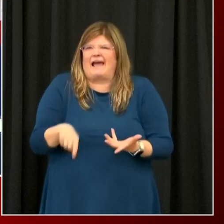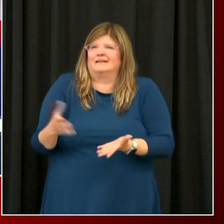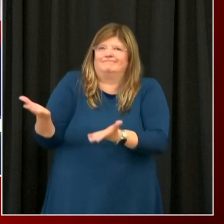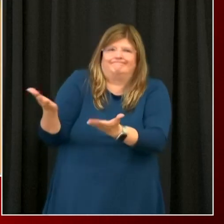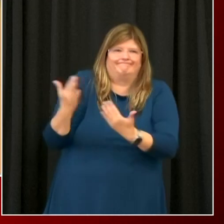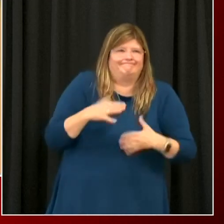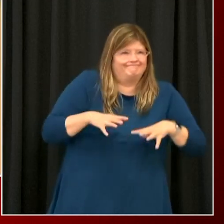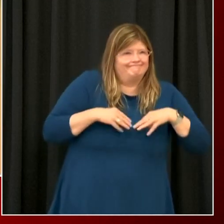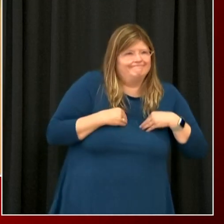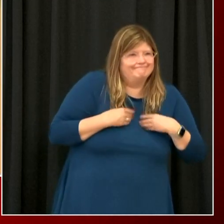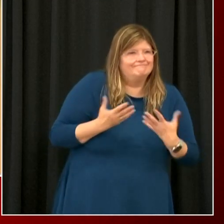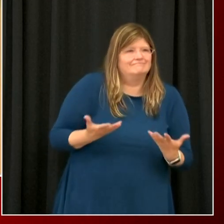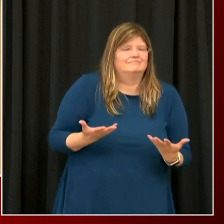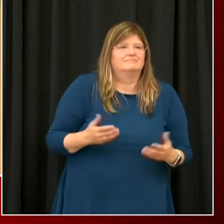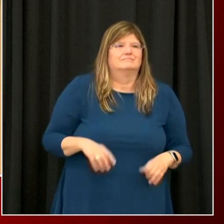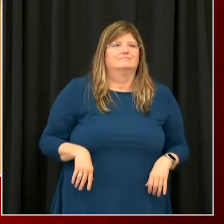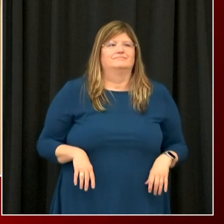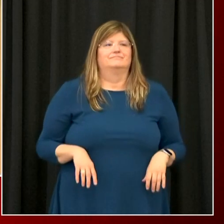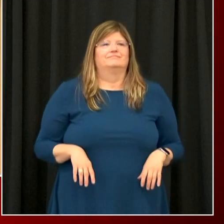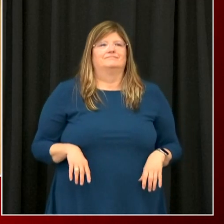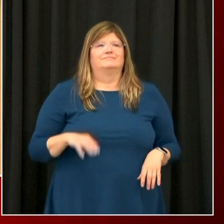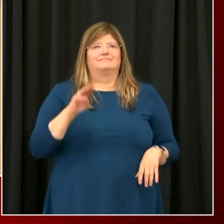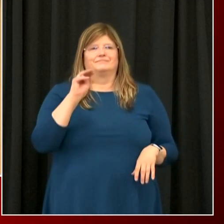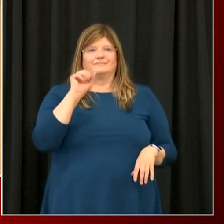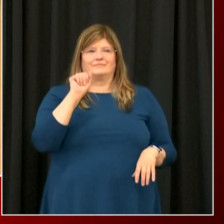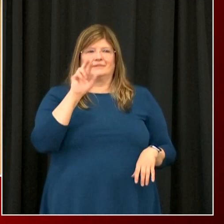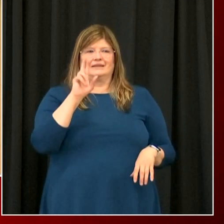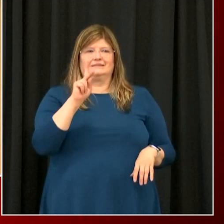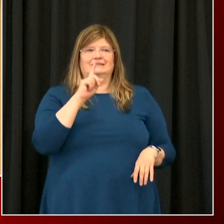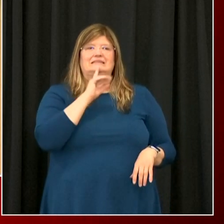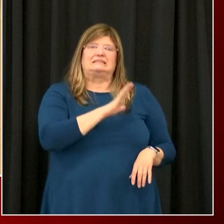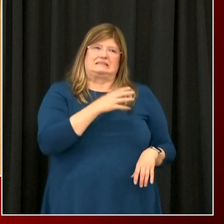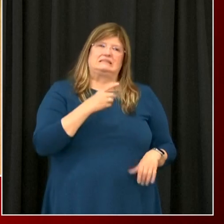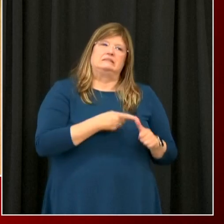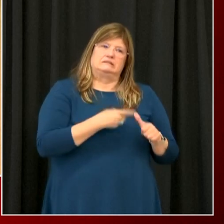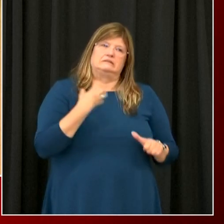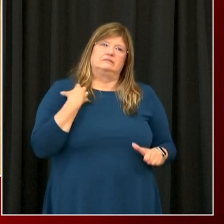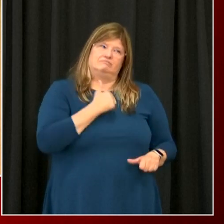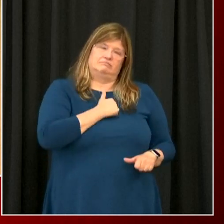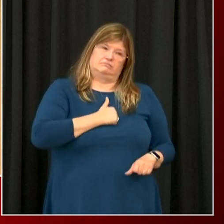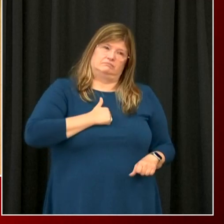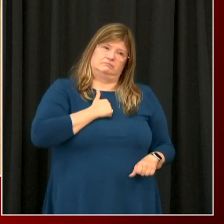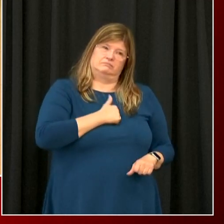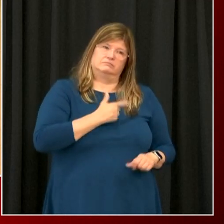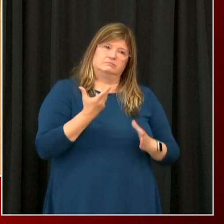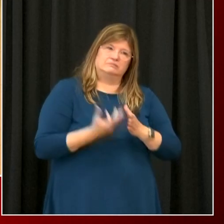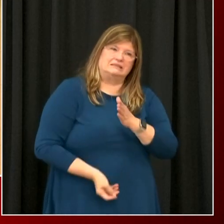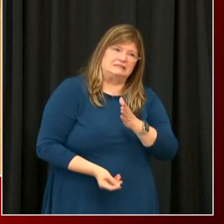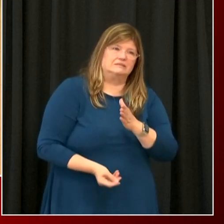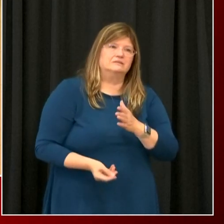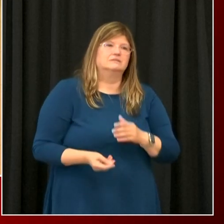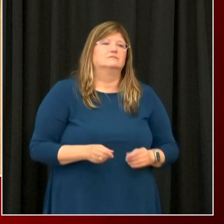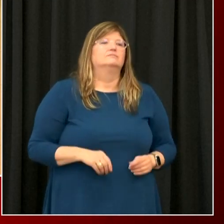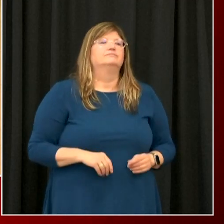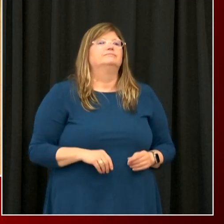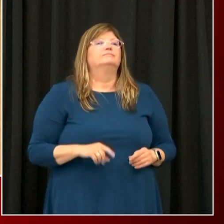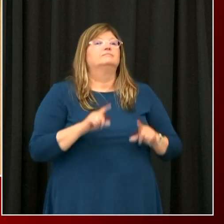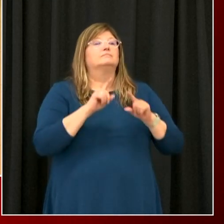condolences on the loss of your department. Thank you very much. I'm sure we're all very sorry, as you are, to learn that. But my first questions are for Dr.